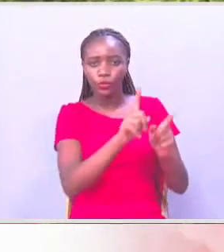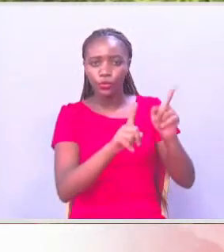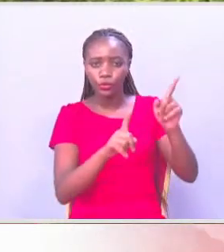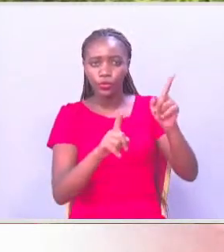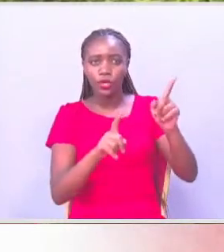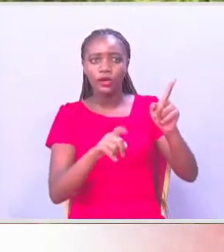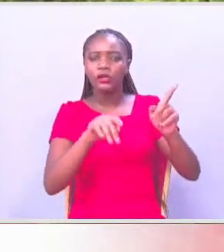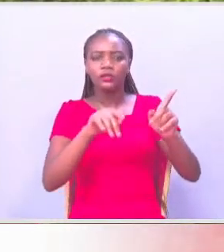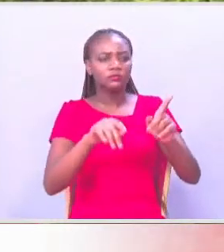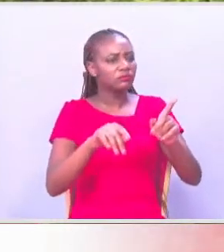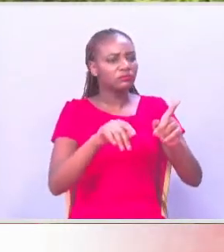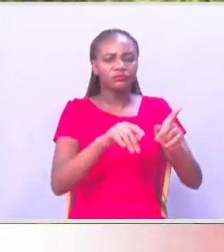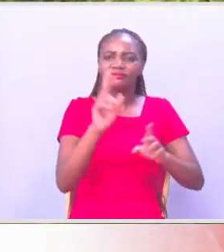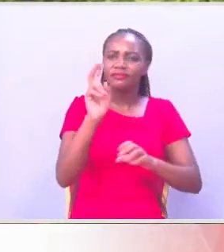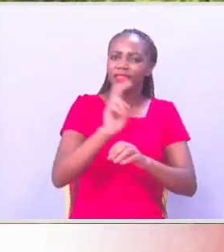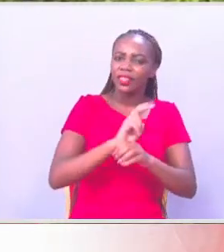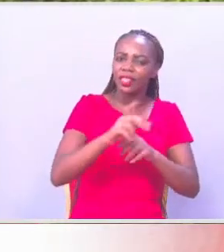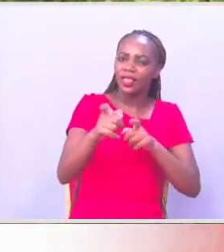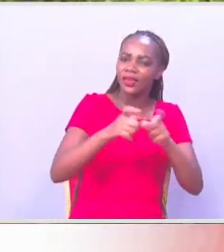hiyo